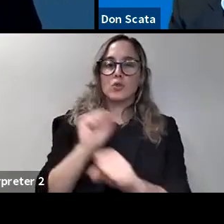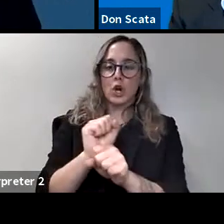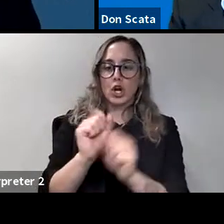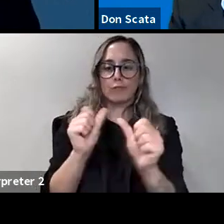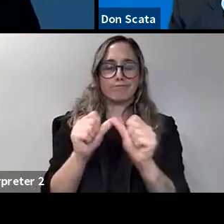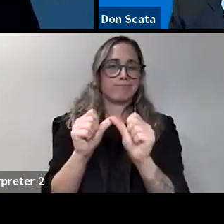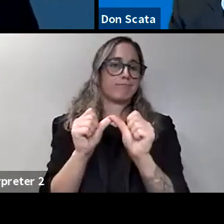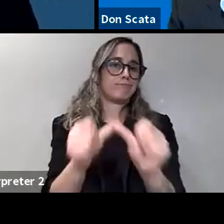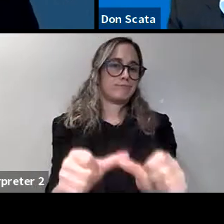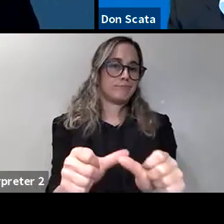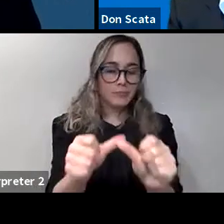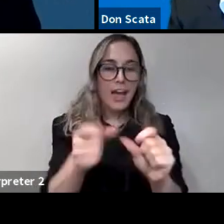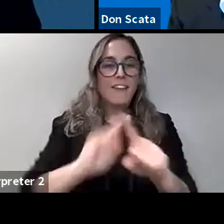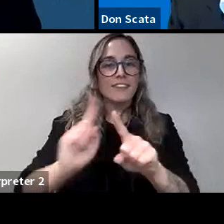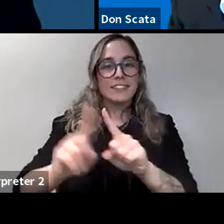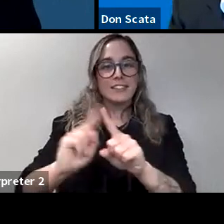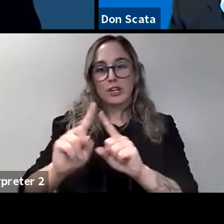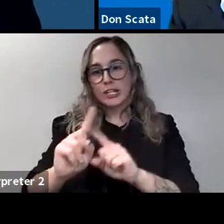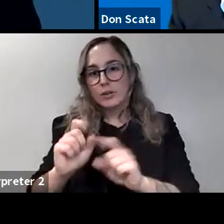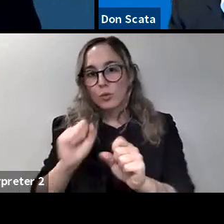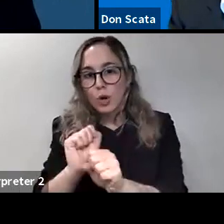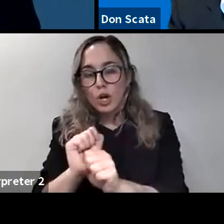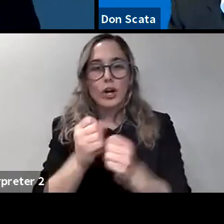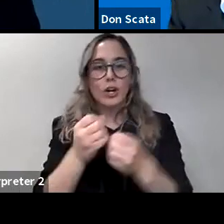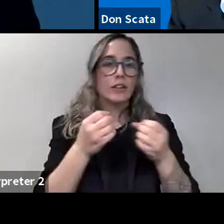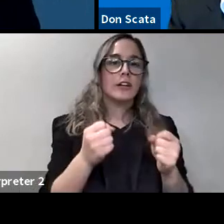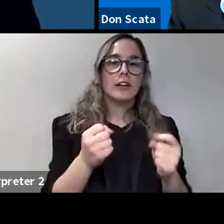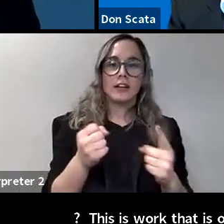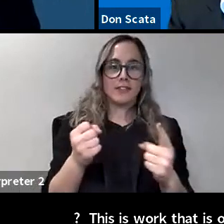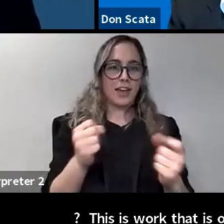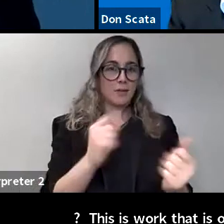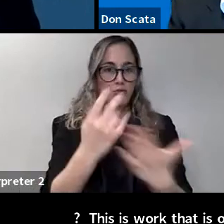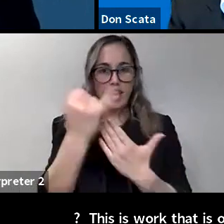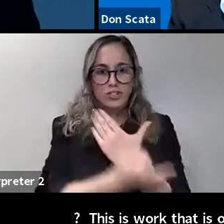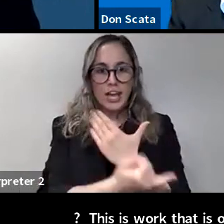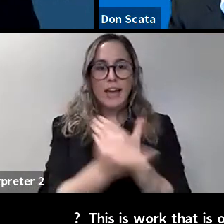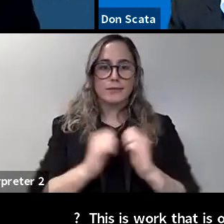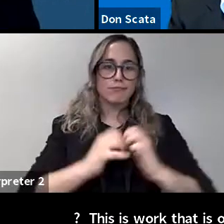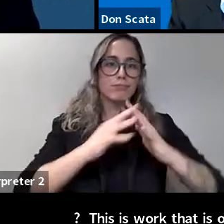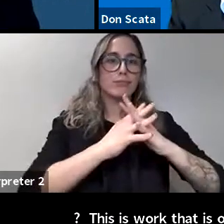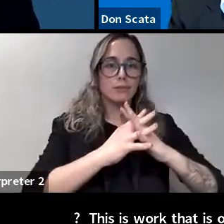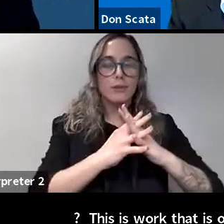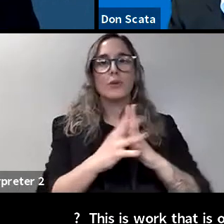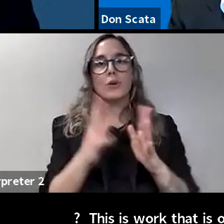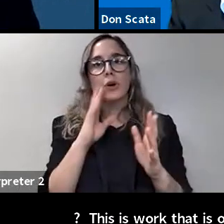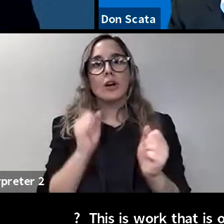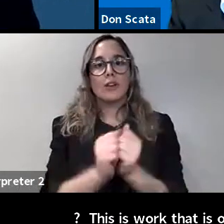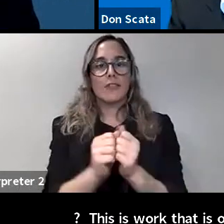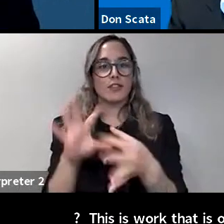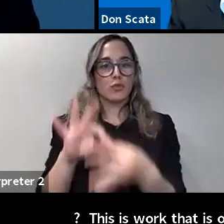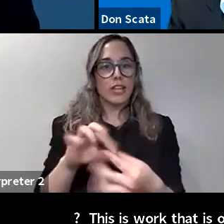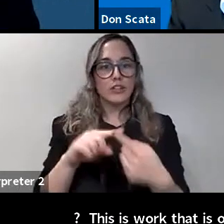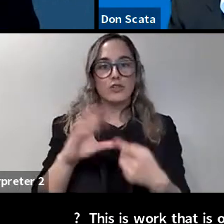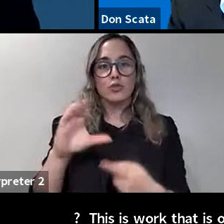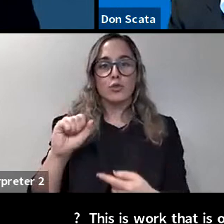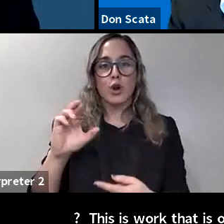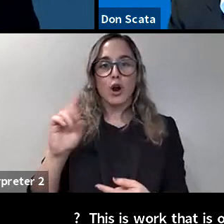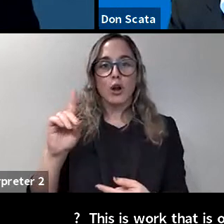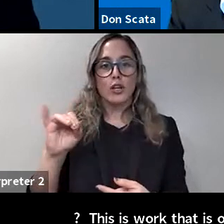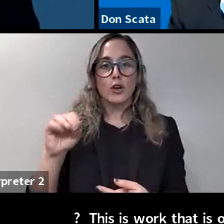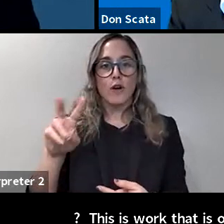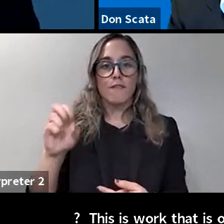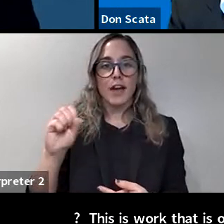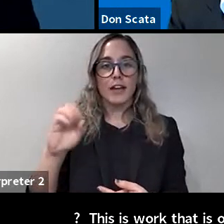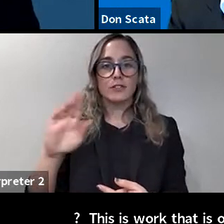ongoing. There's efforts ongoing at UPenn on sleep and BU on cardiovascular health, but it'll be several